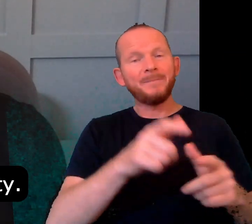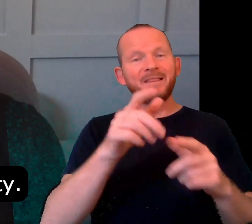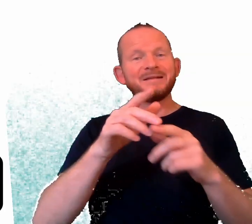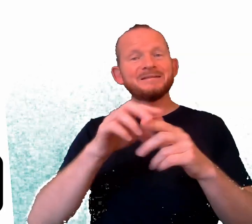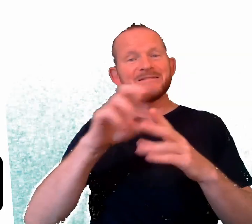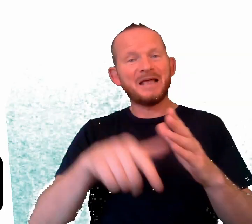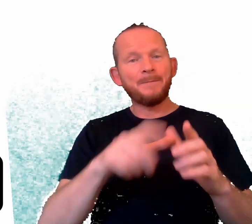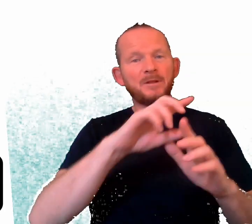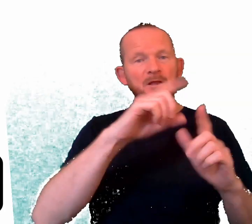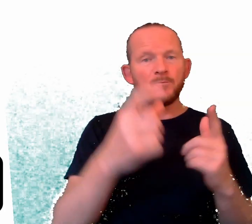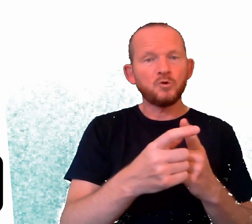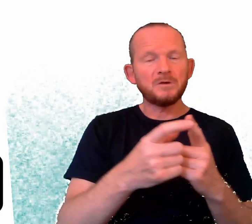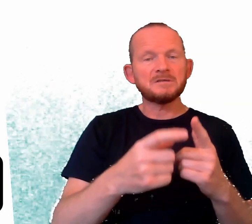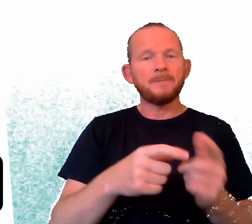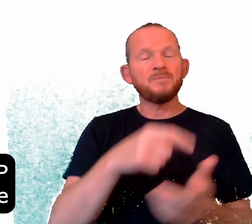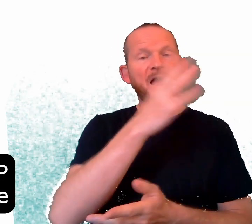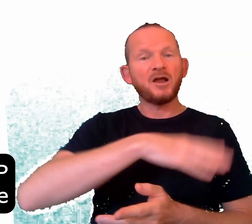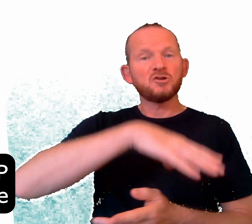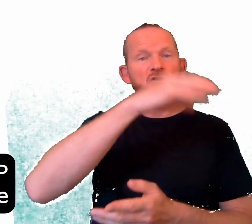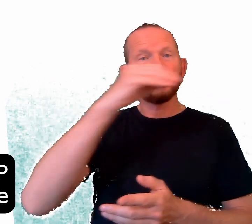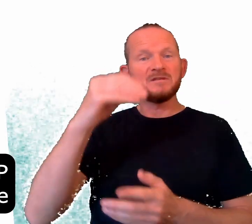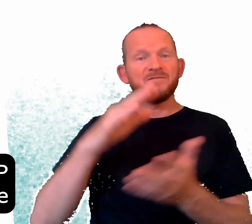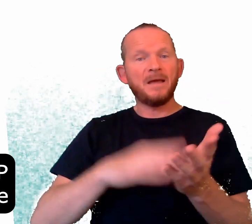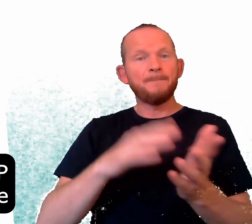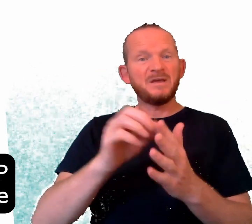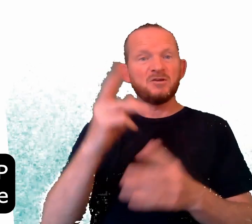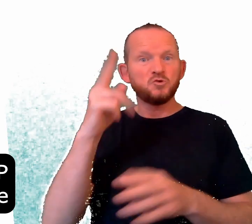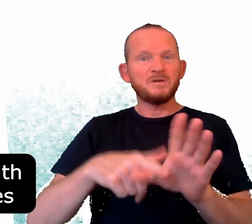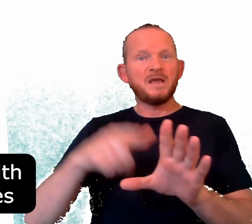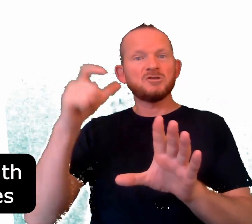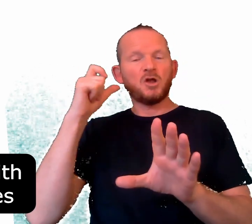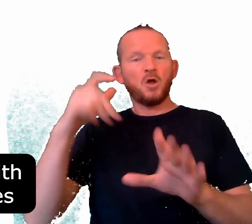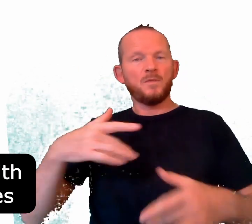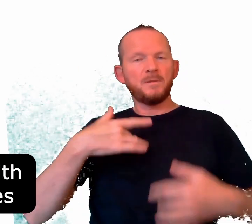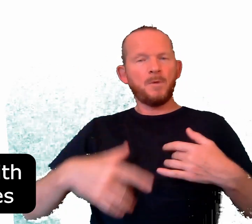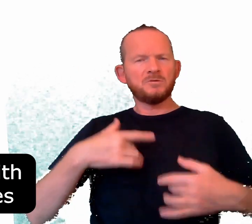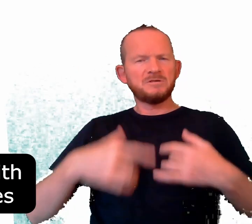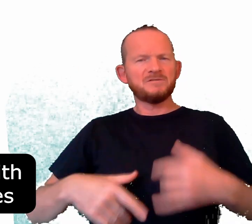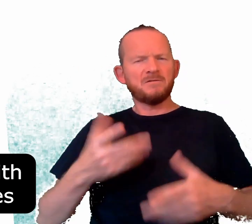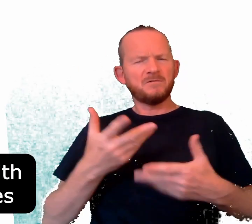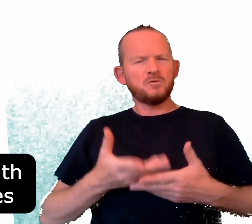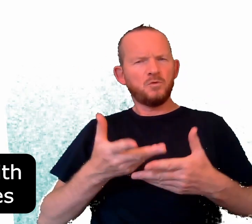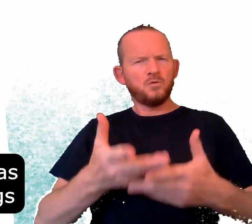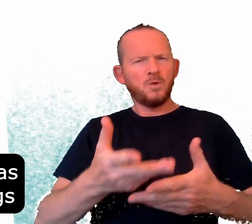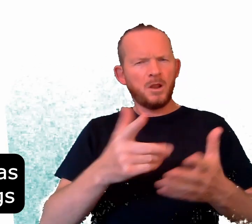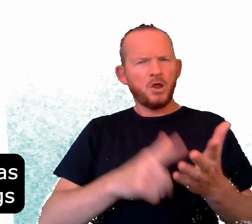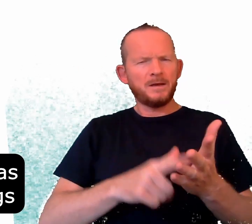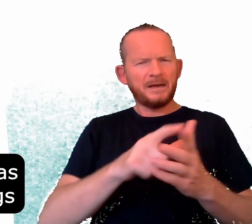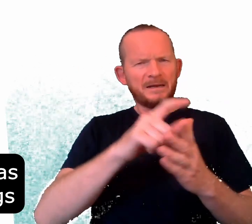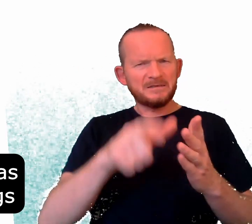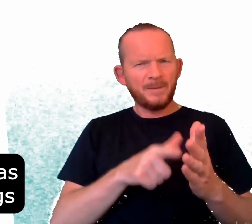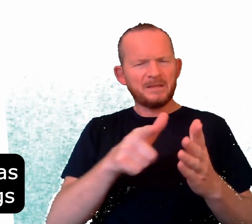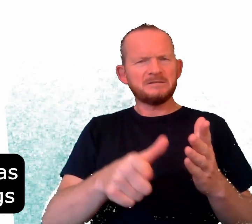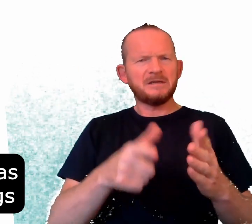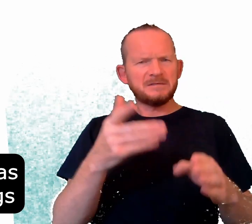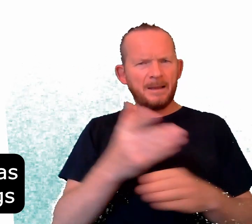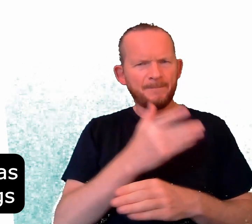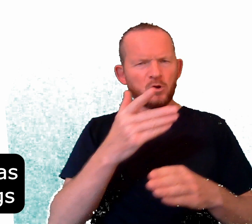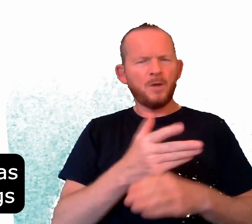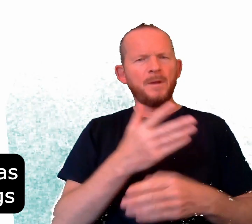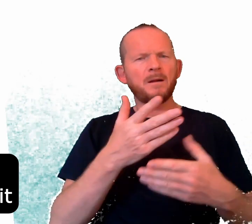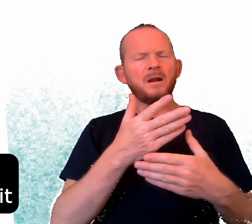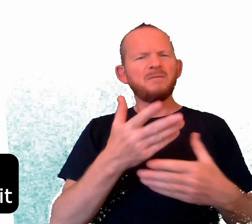community. Just a couple of years ago, a Conservative MP explained that the motives of those with learning disabilities to be employed was less